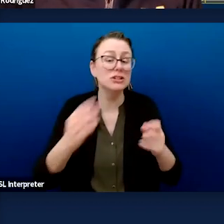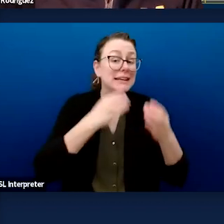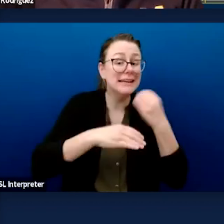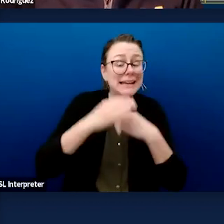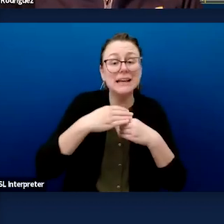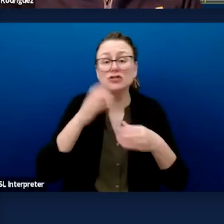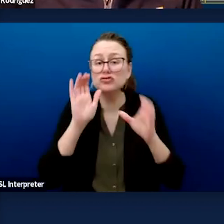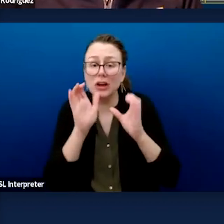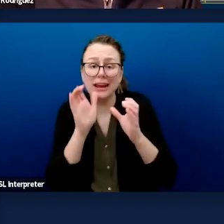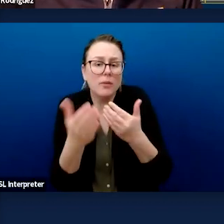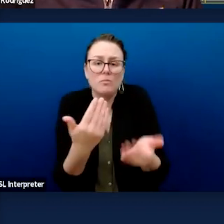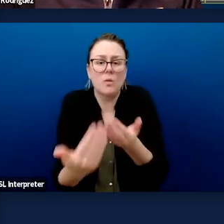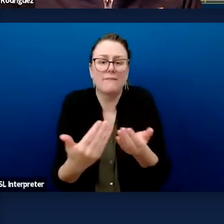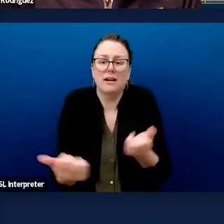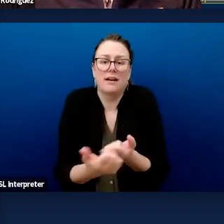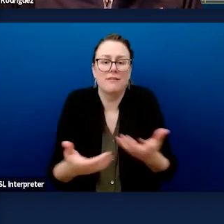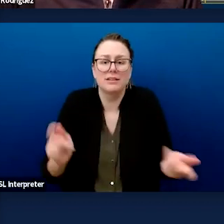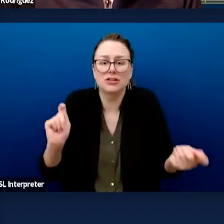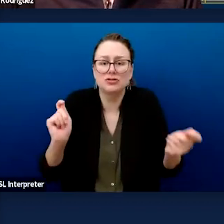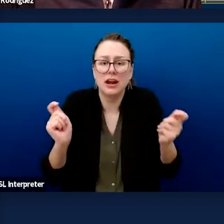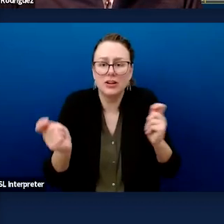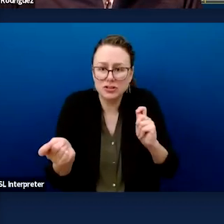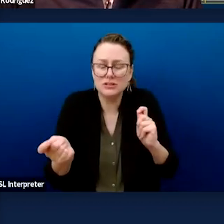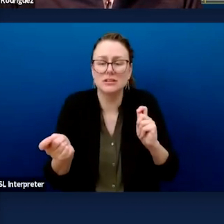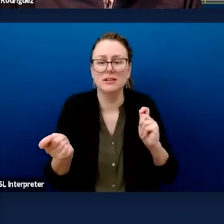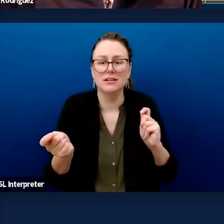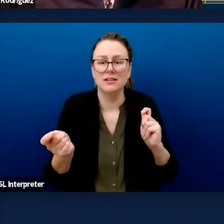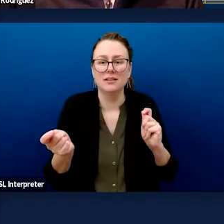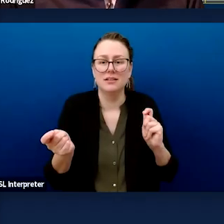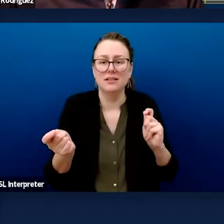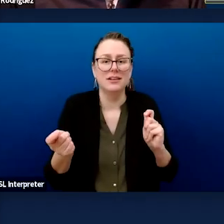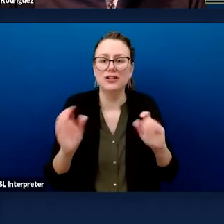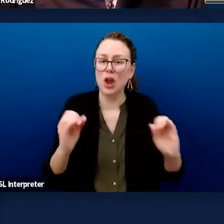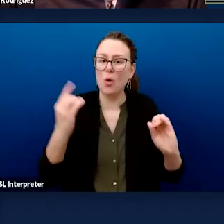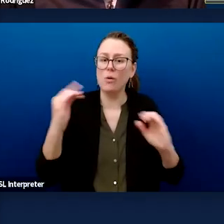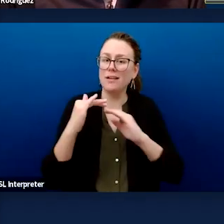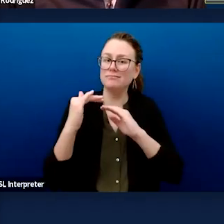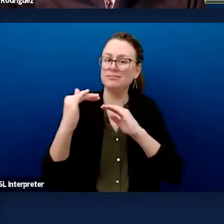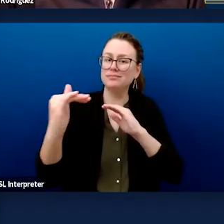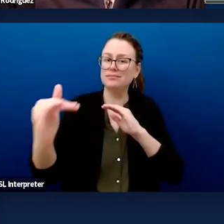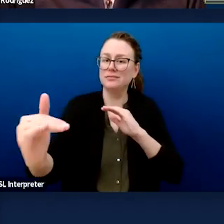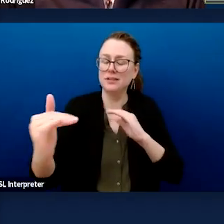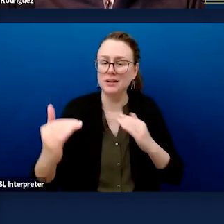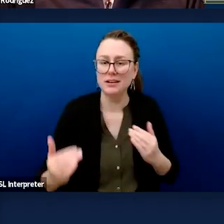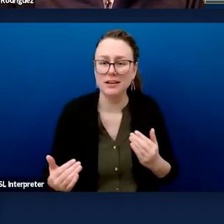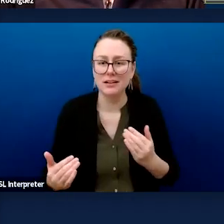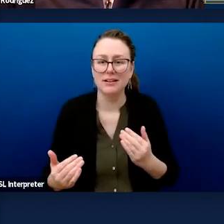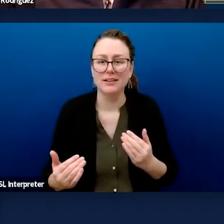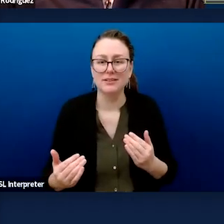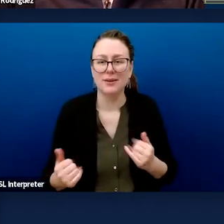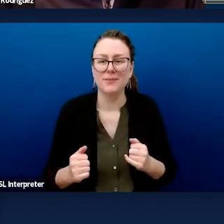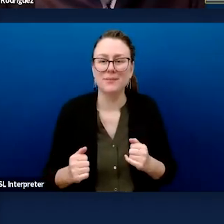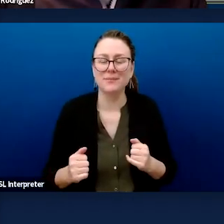whatnot. And, there's constant change. And so with that said,